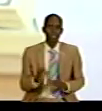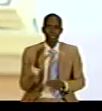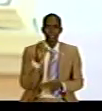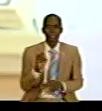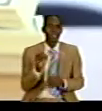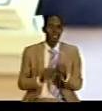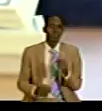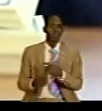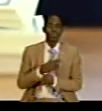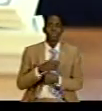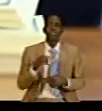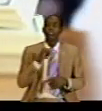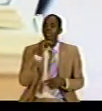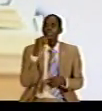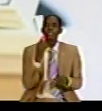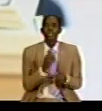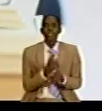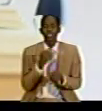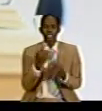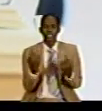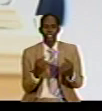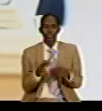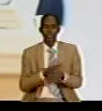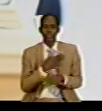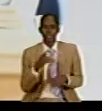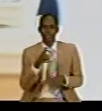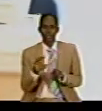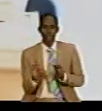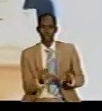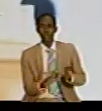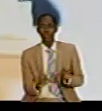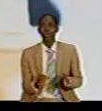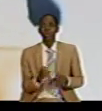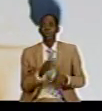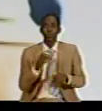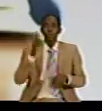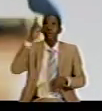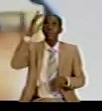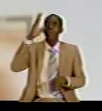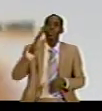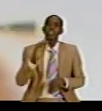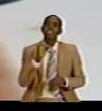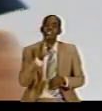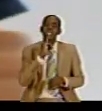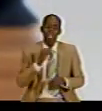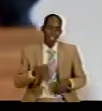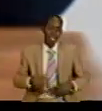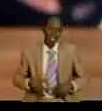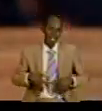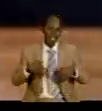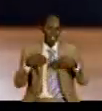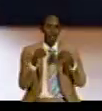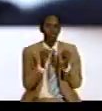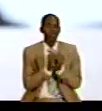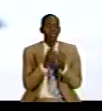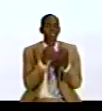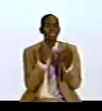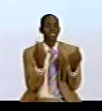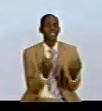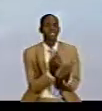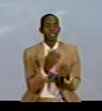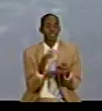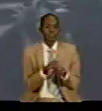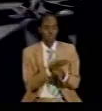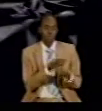just, you know, the sinful thing that he has done. People say God is angry with the sinful act, but